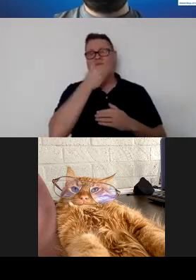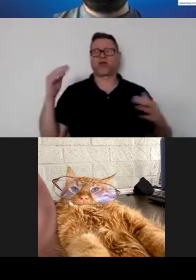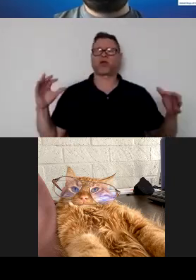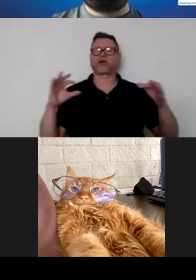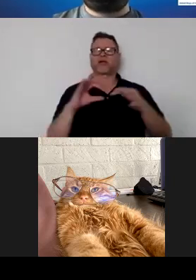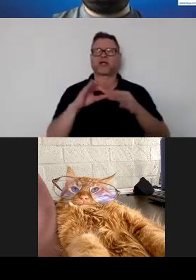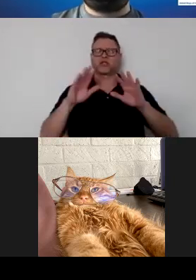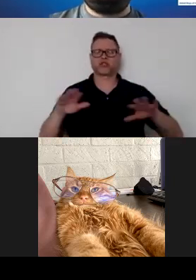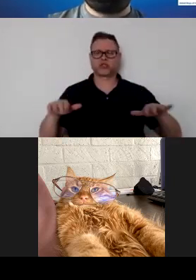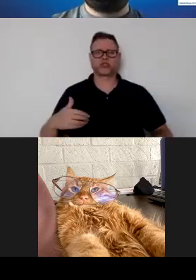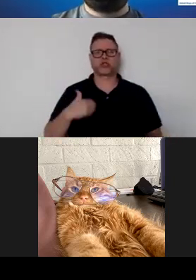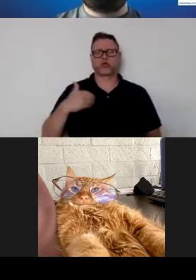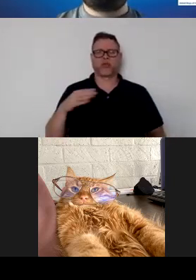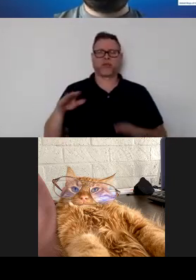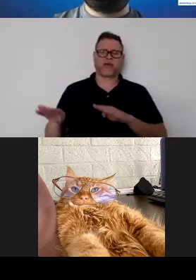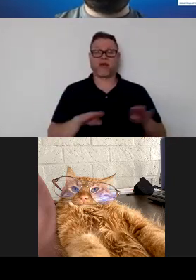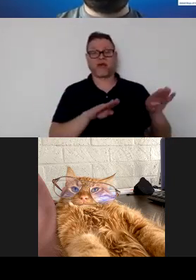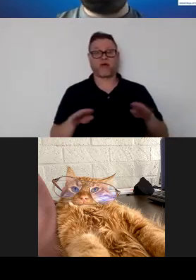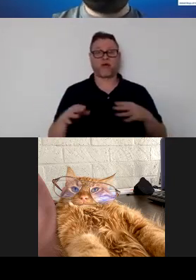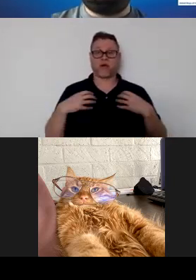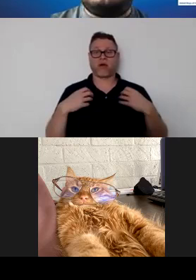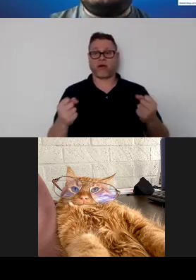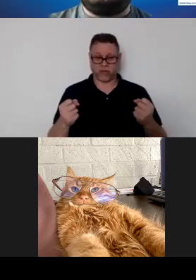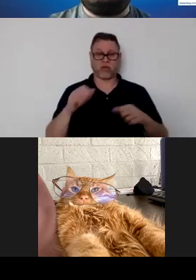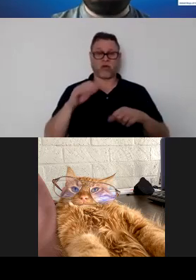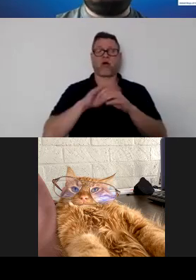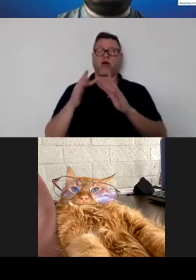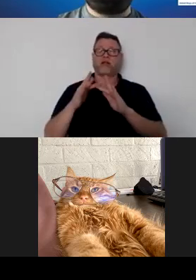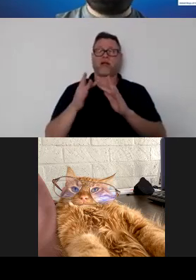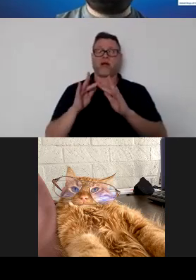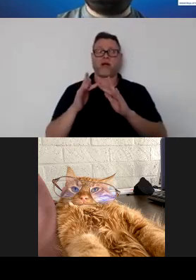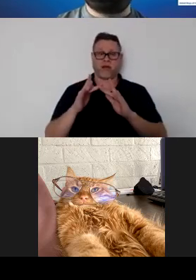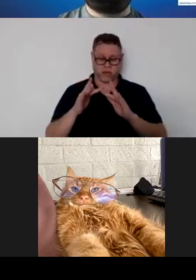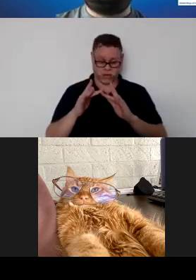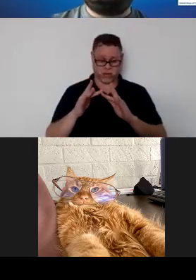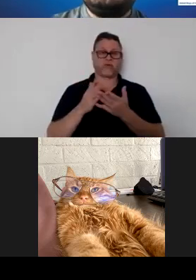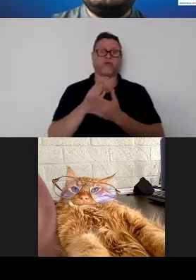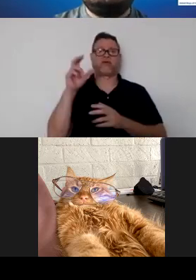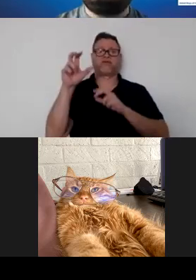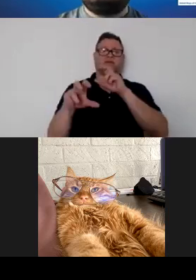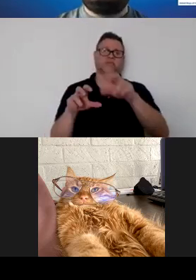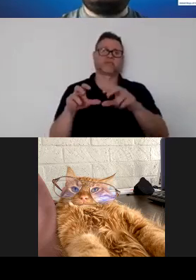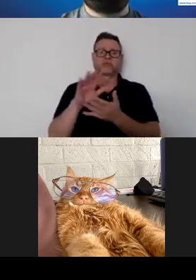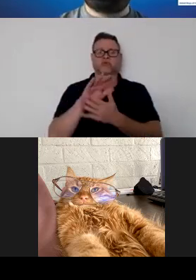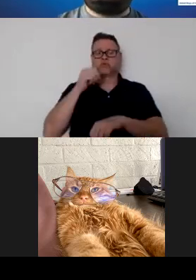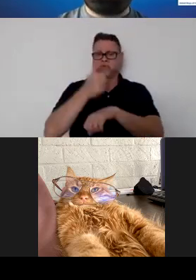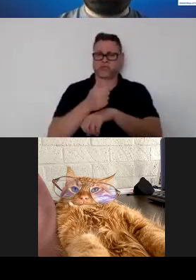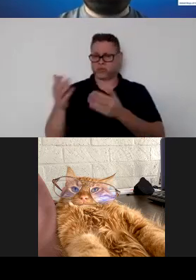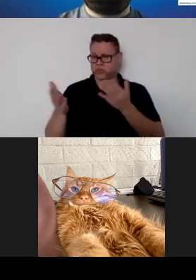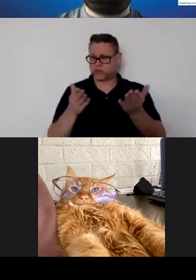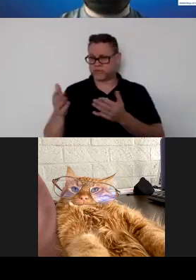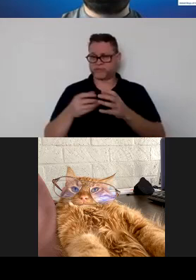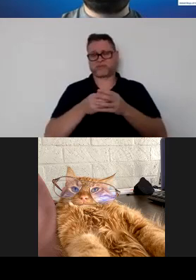children and youth to behavioral health through the creation of an online platform, through investment in school-based services, and expanding